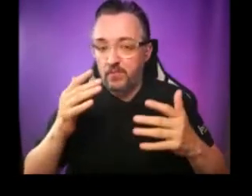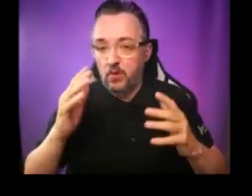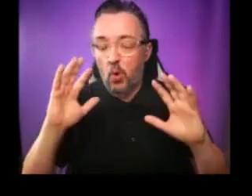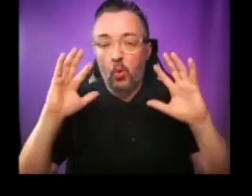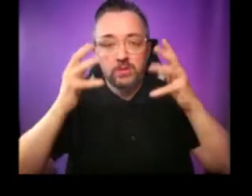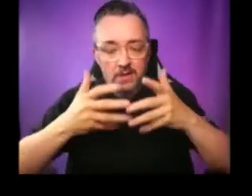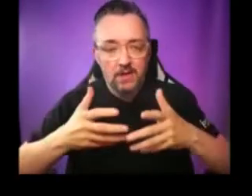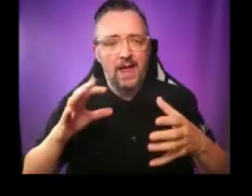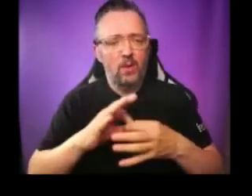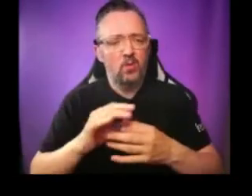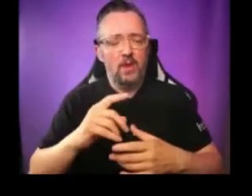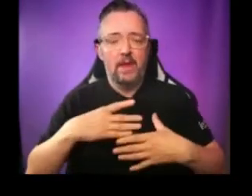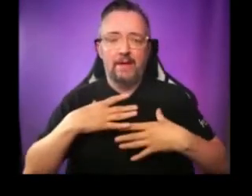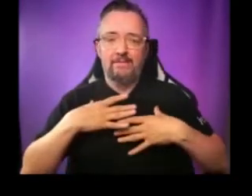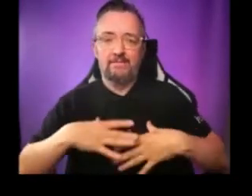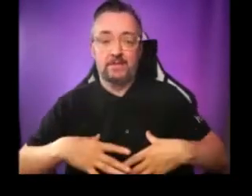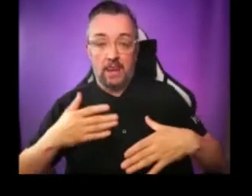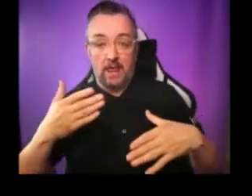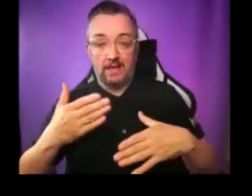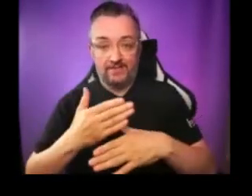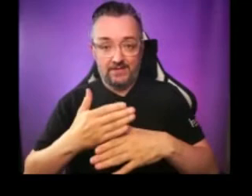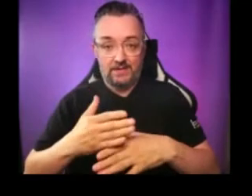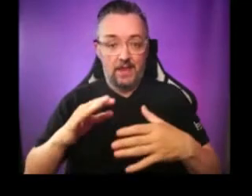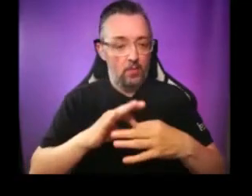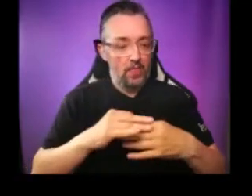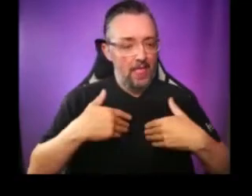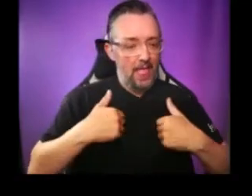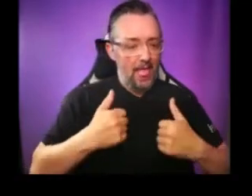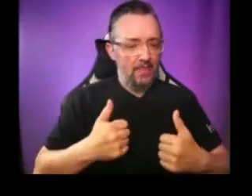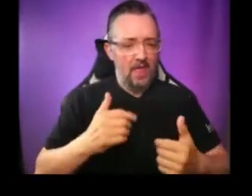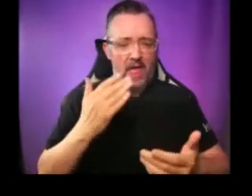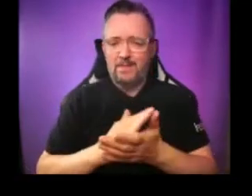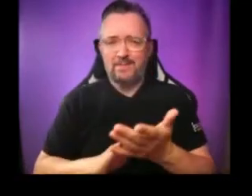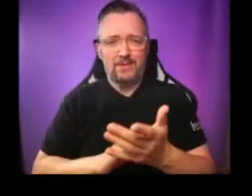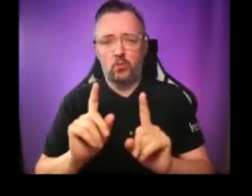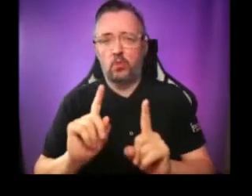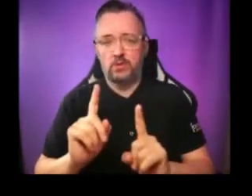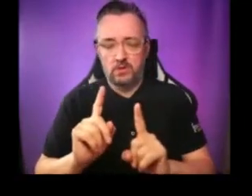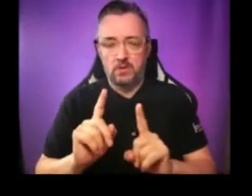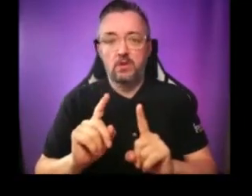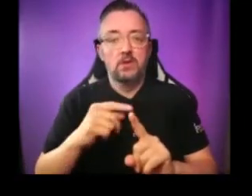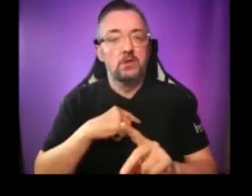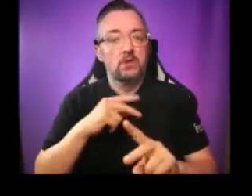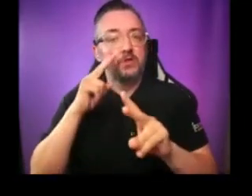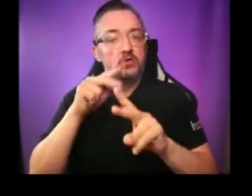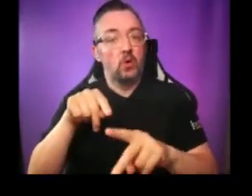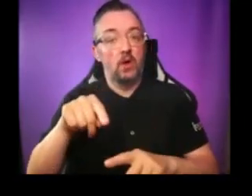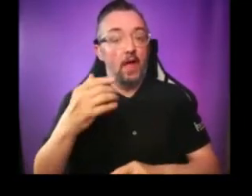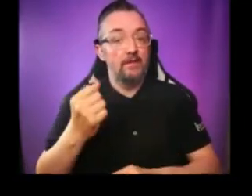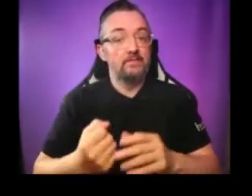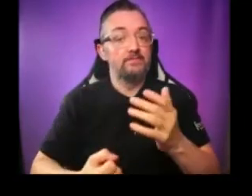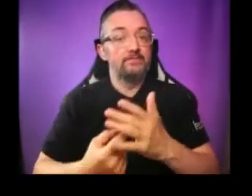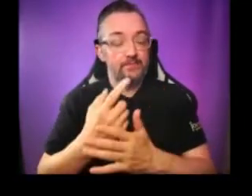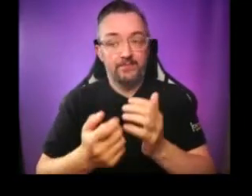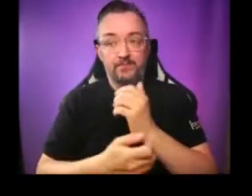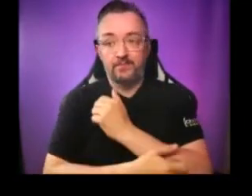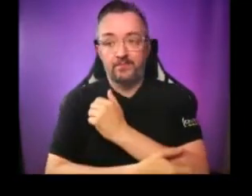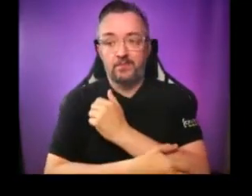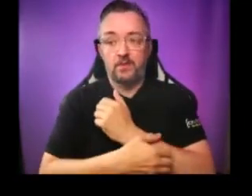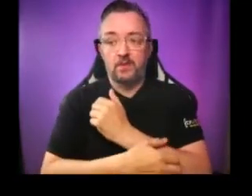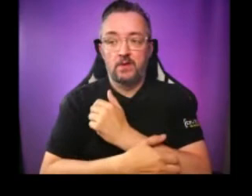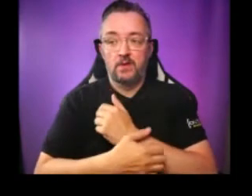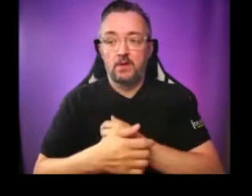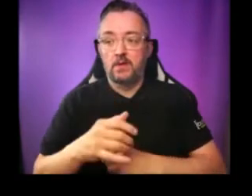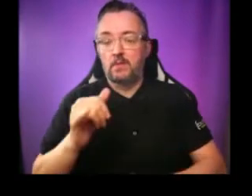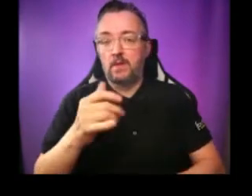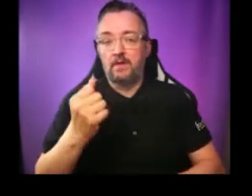understanding of what physical activity, along with its health benefits, mean. So we saw this mindset in a way where there was